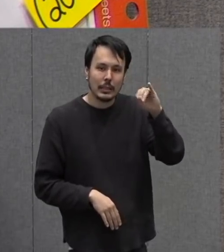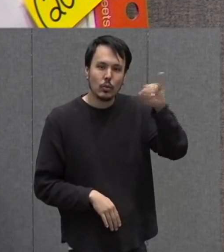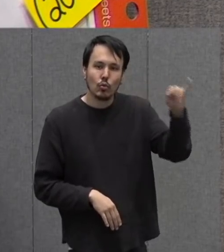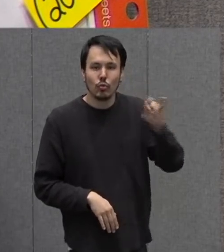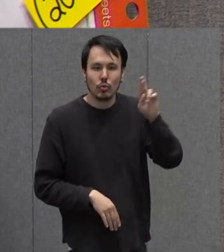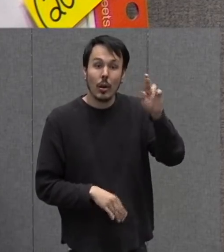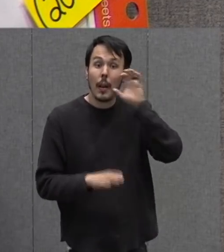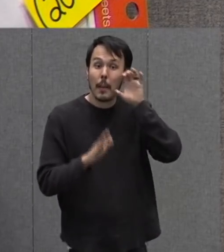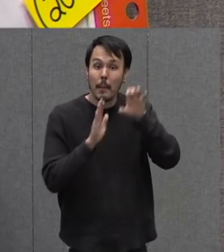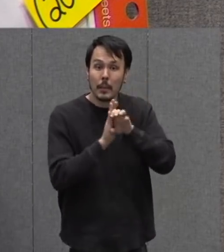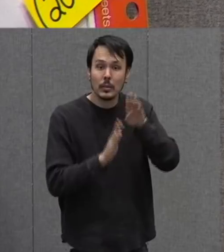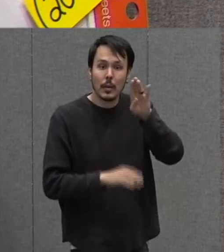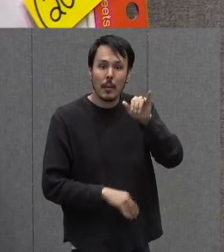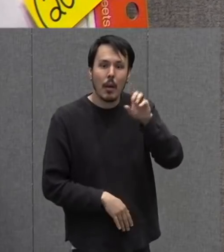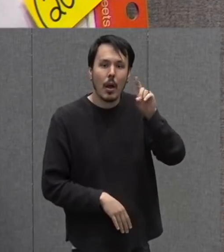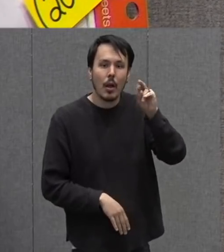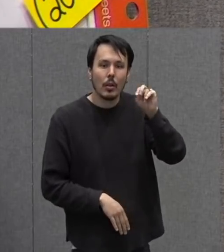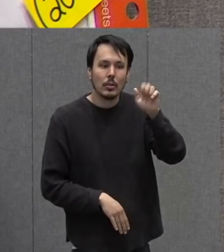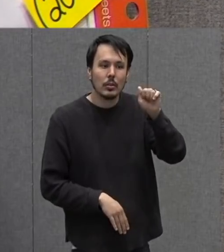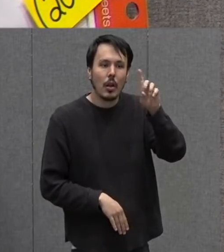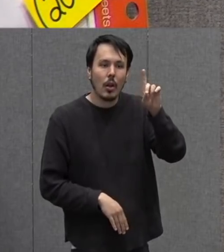were done by Donald Crew.